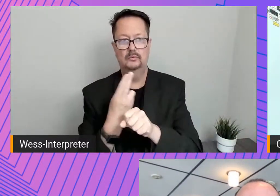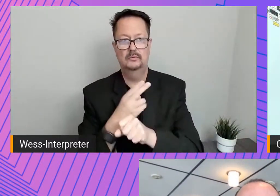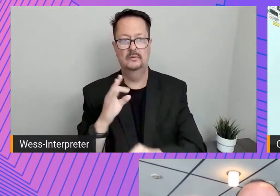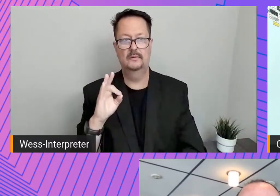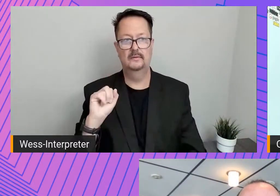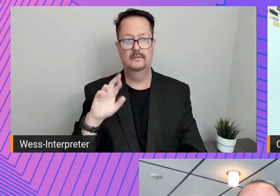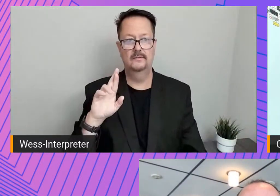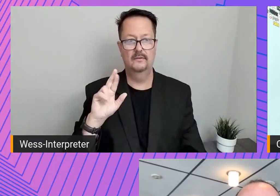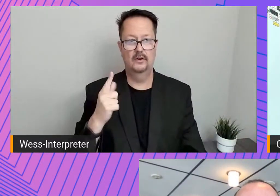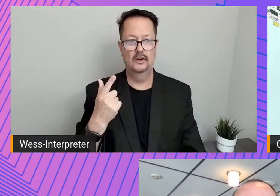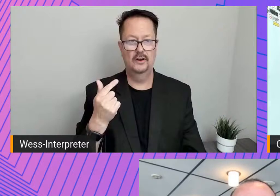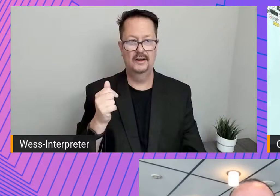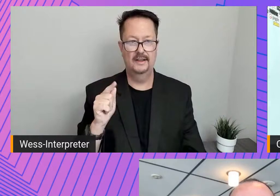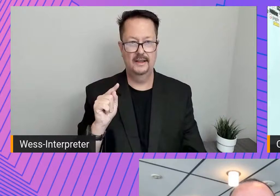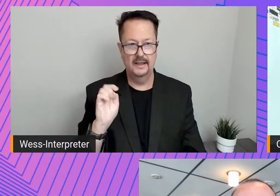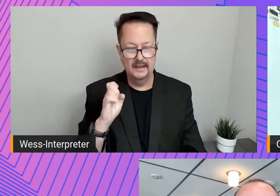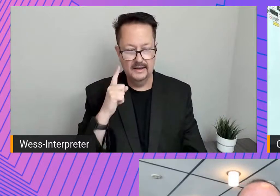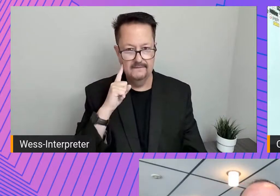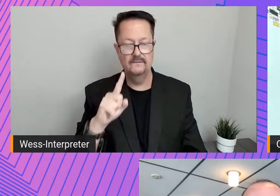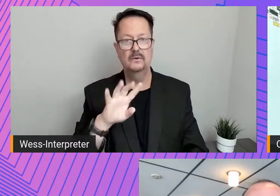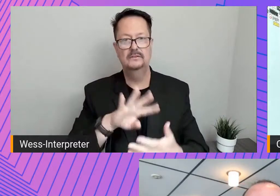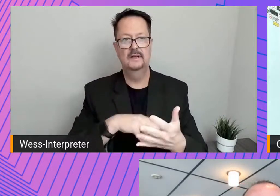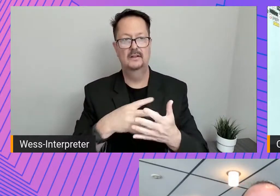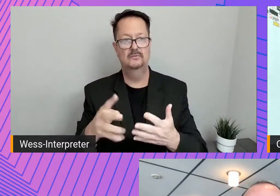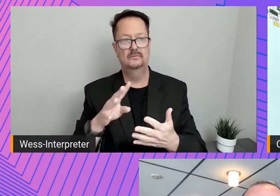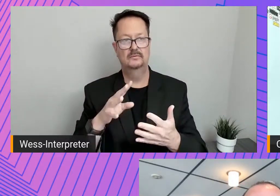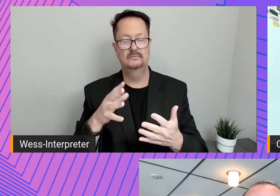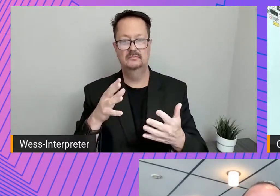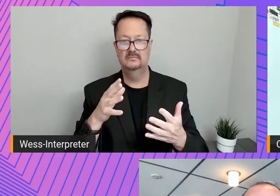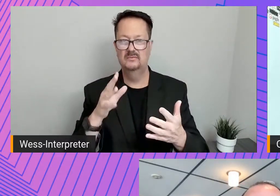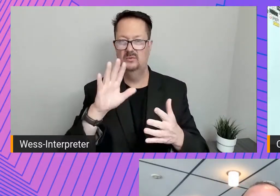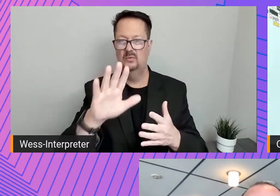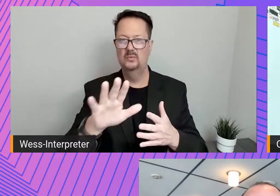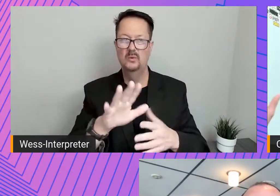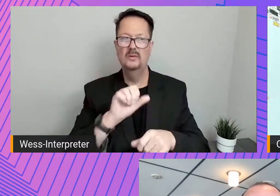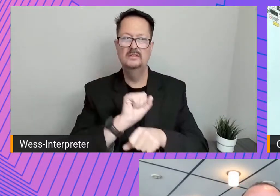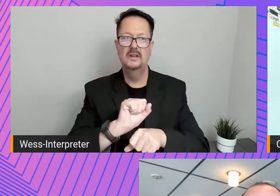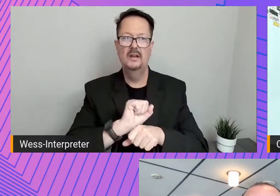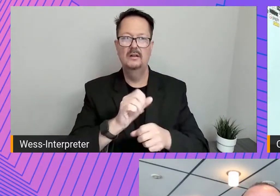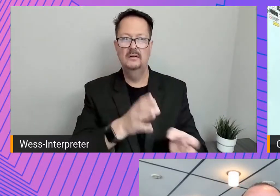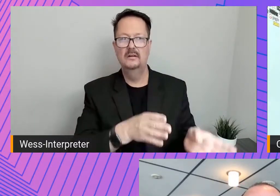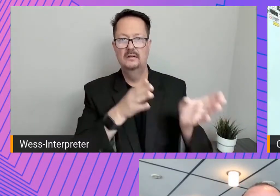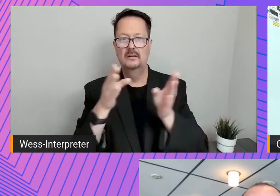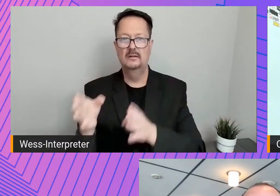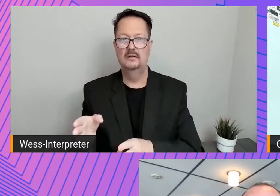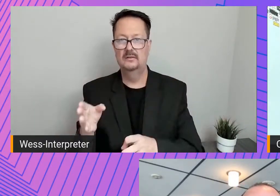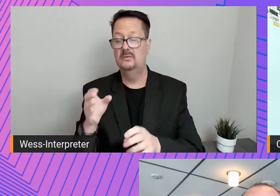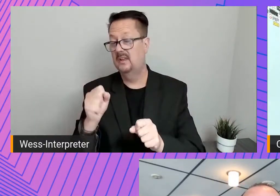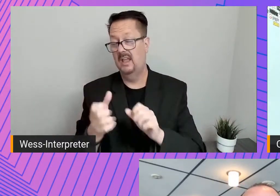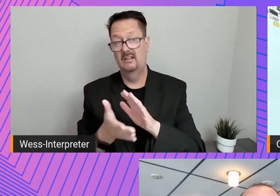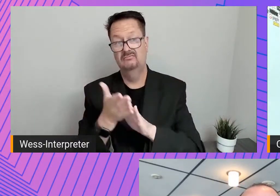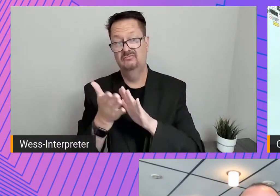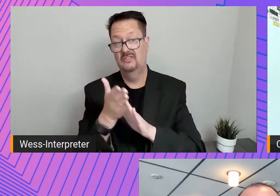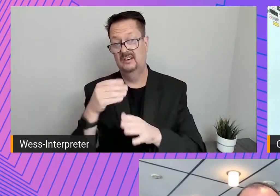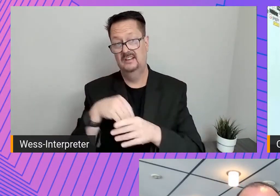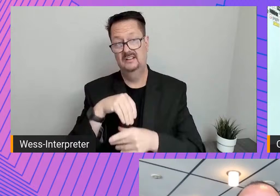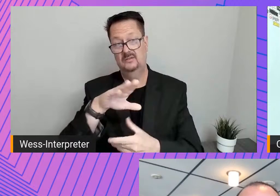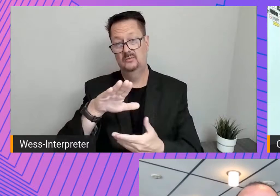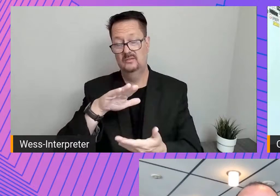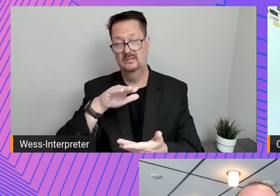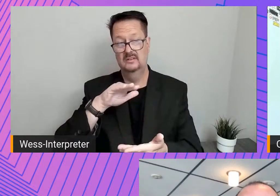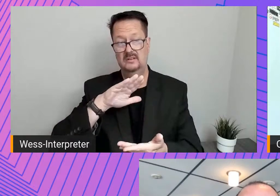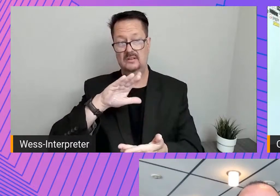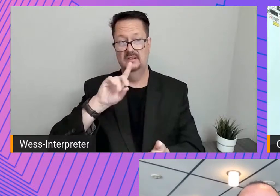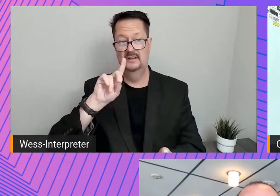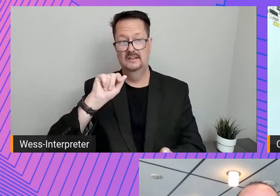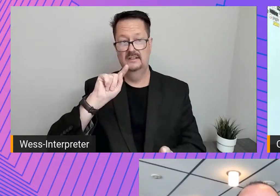Fargate for scheduling your tasks. You can also, with ECS Anywhere, run your tasks in your own data center.